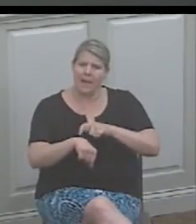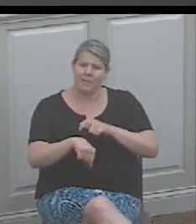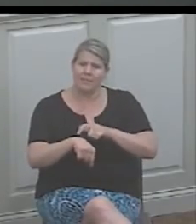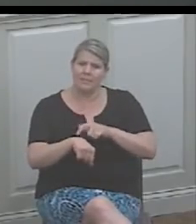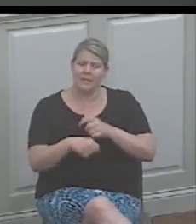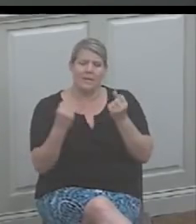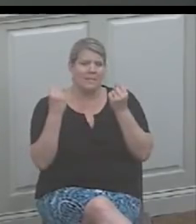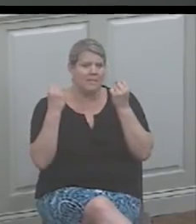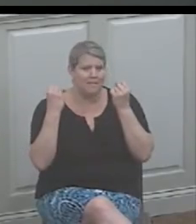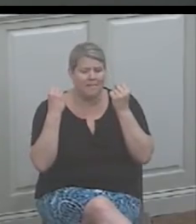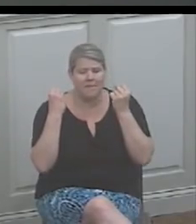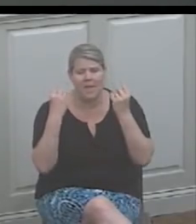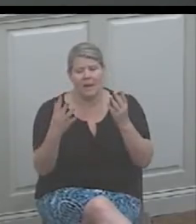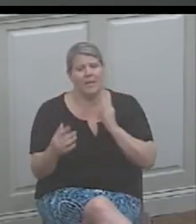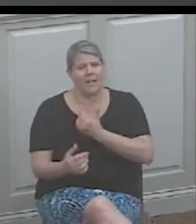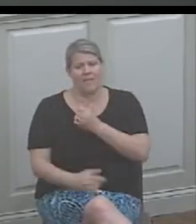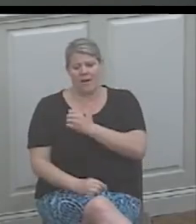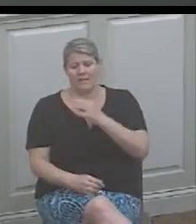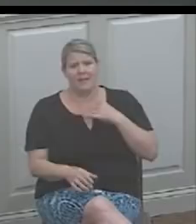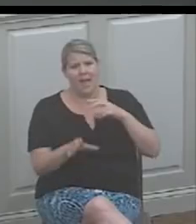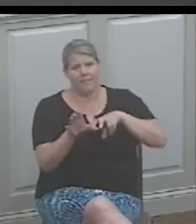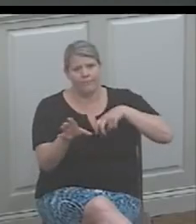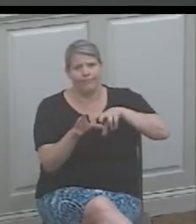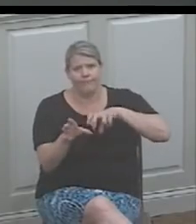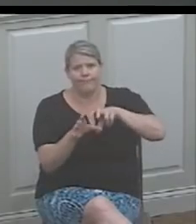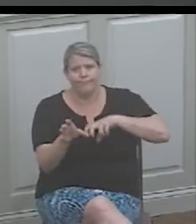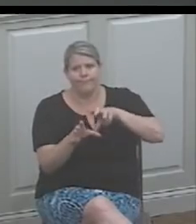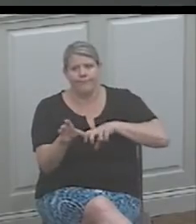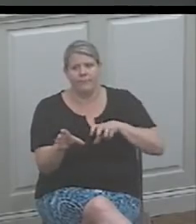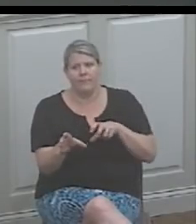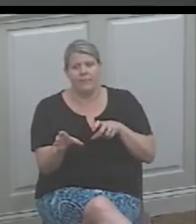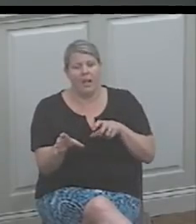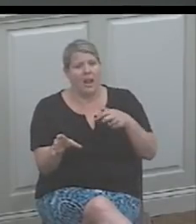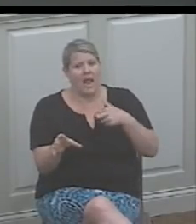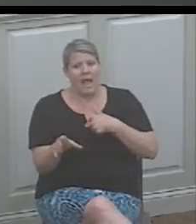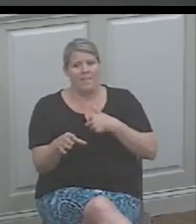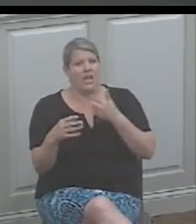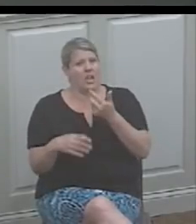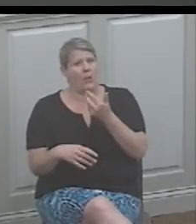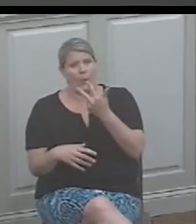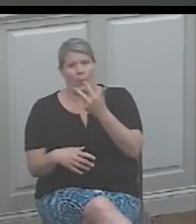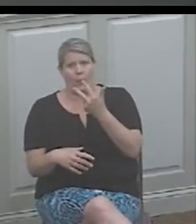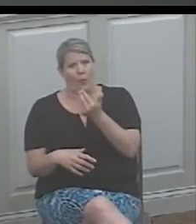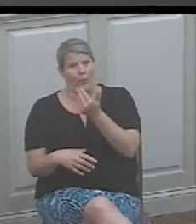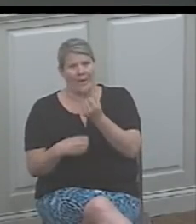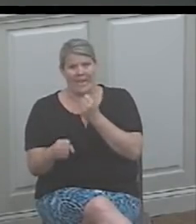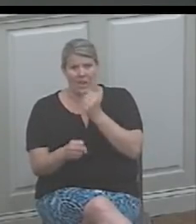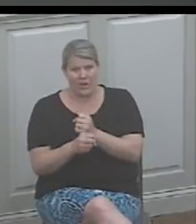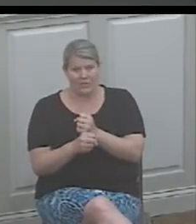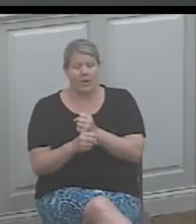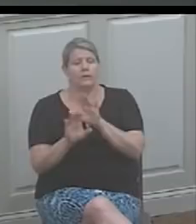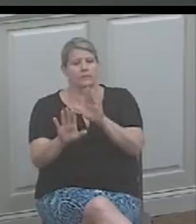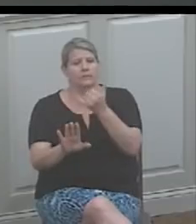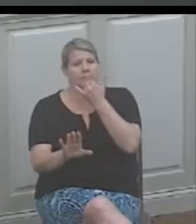guys head over heel. I'm a three-year officer, and I have 13 people below me. There's not another department in the state where you can